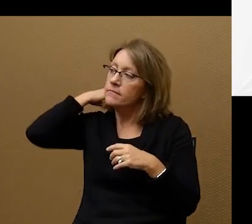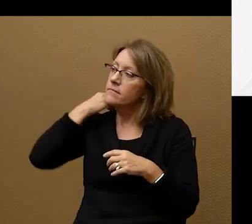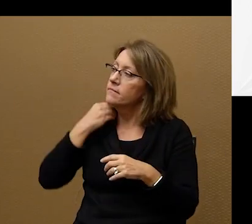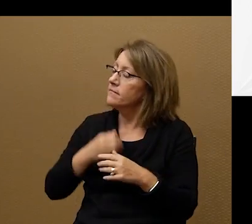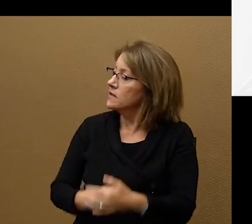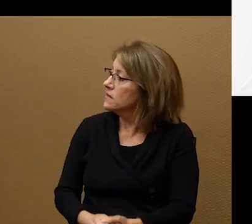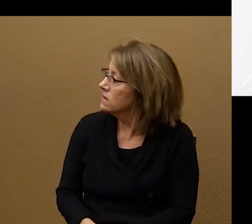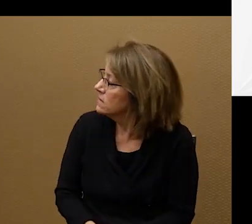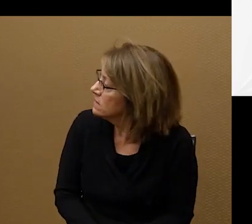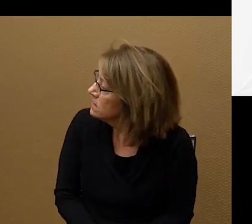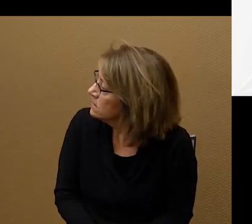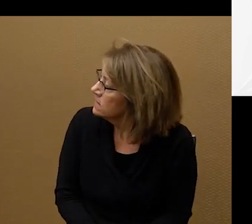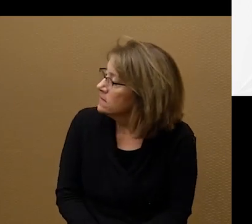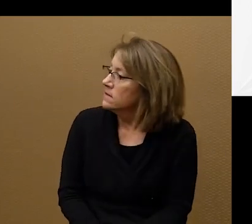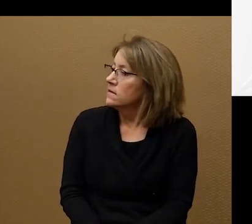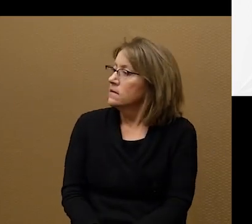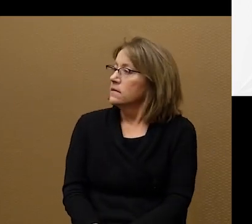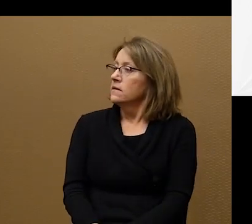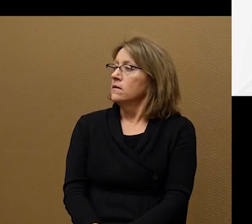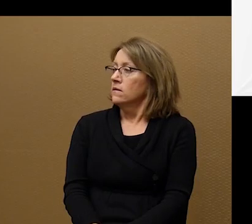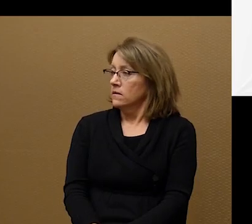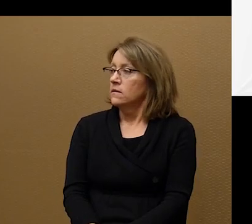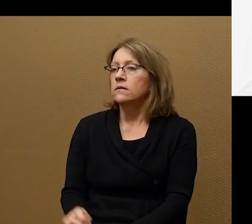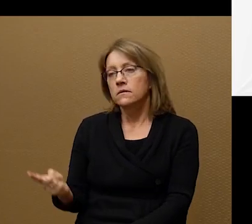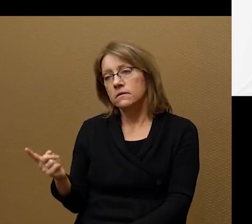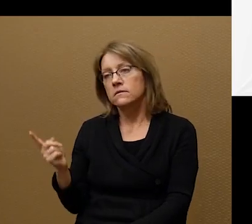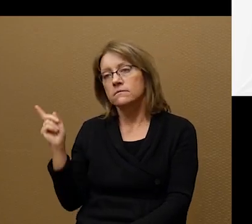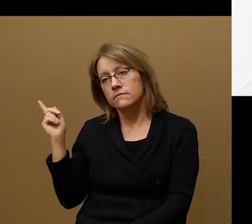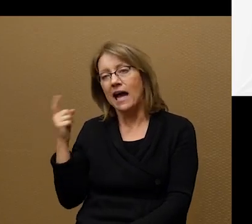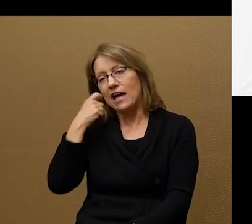So this is kind of what I just talked about.